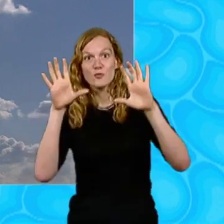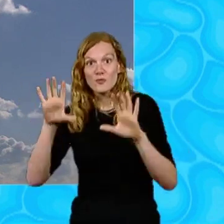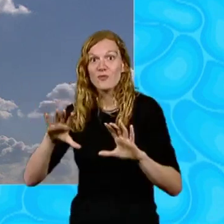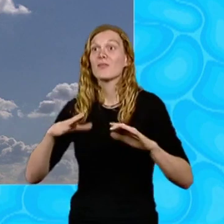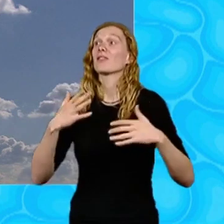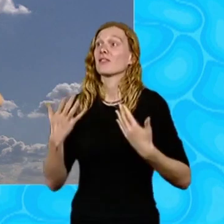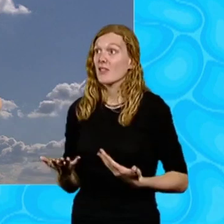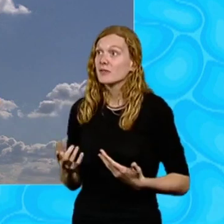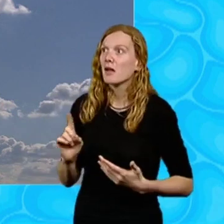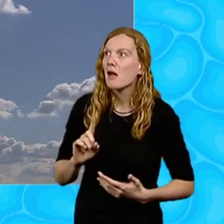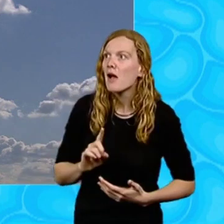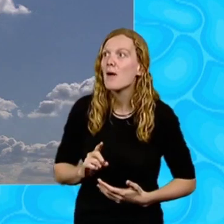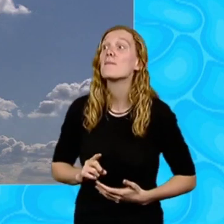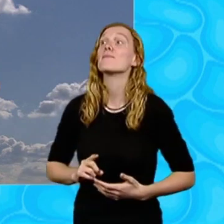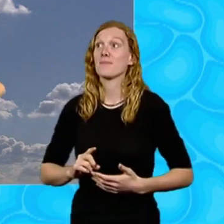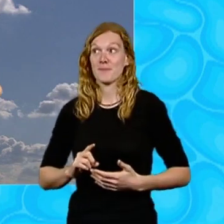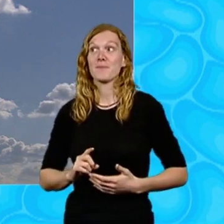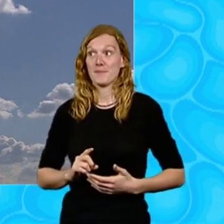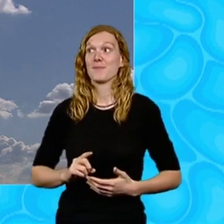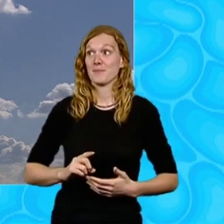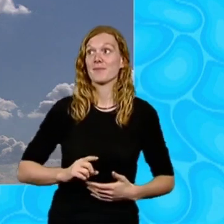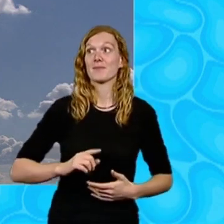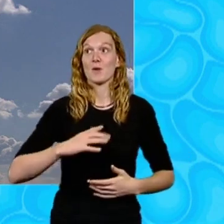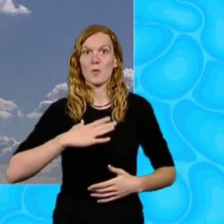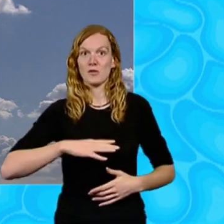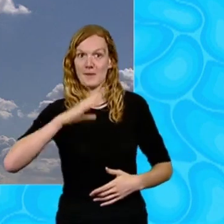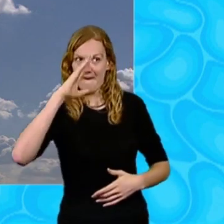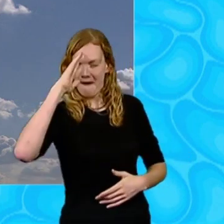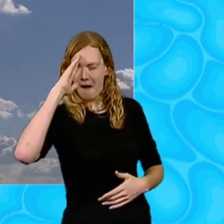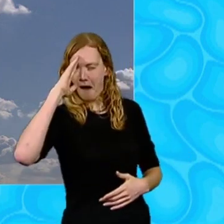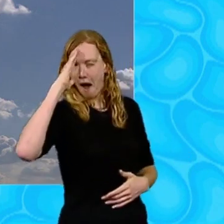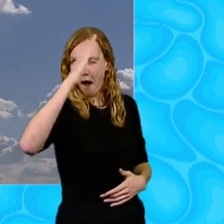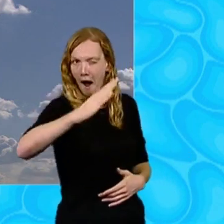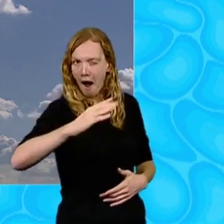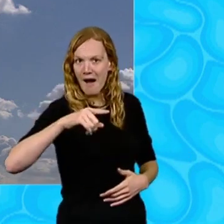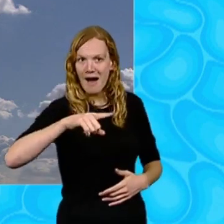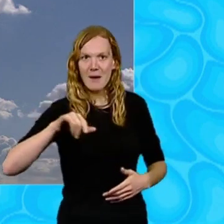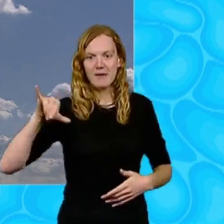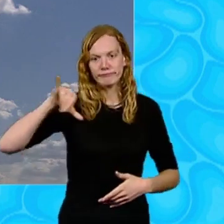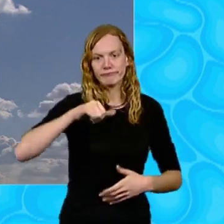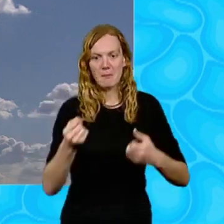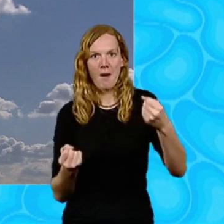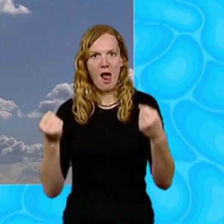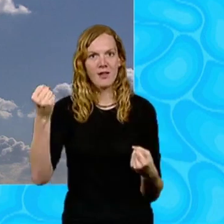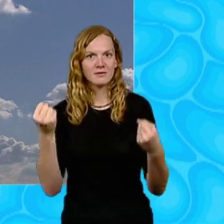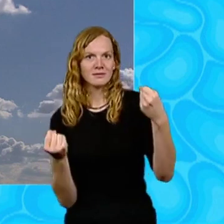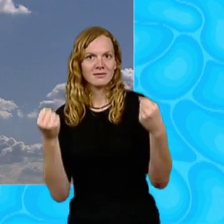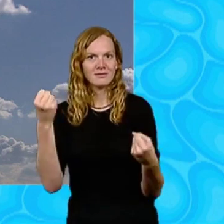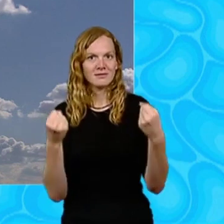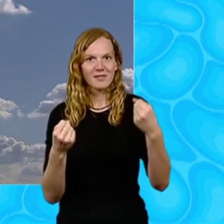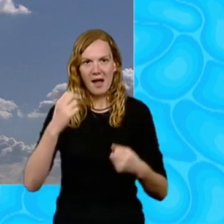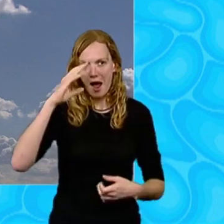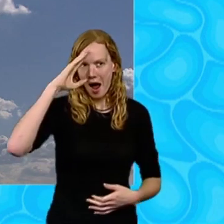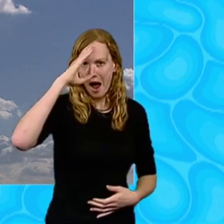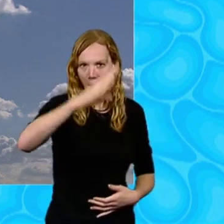And then I'm going to add a pilot salute in. So I'm going to salute up into the sky. Let's